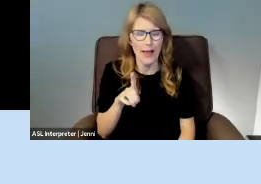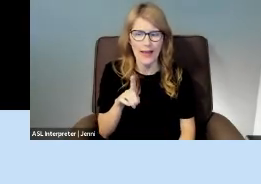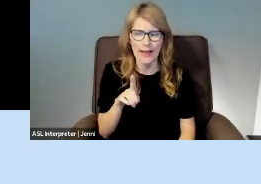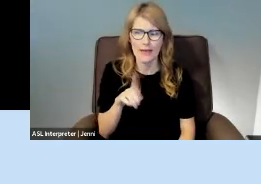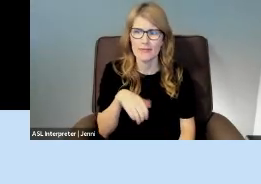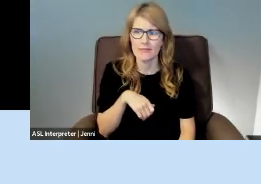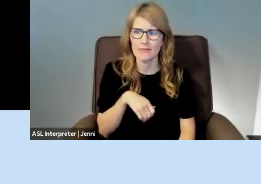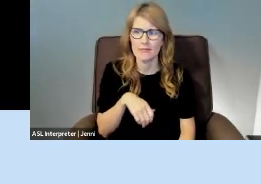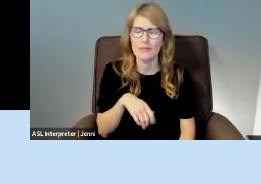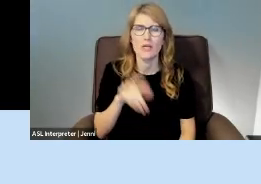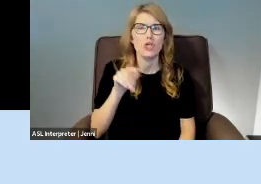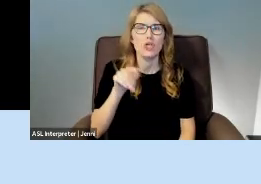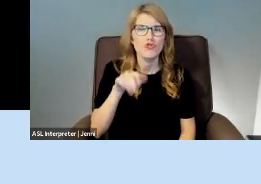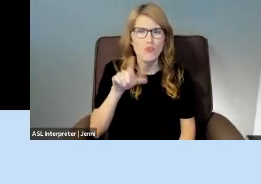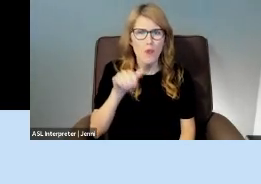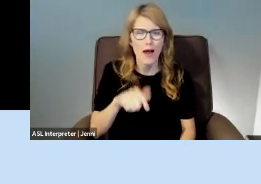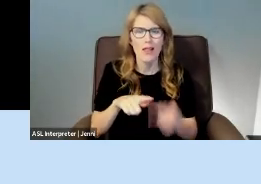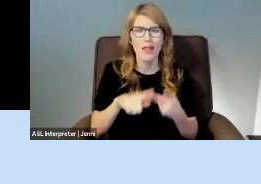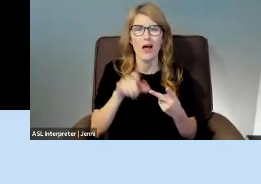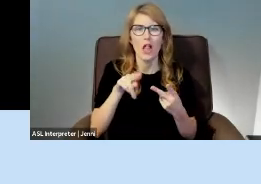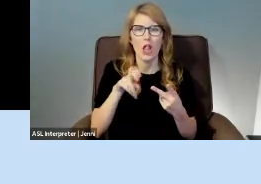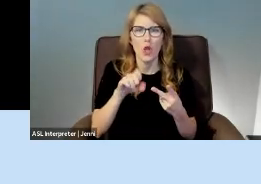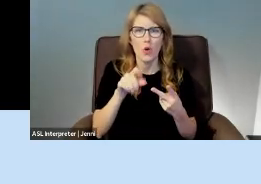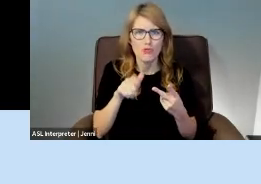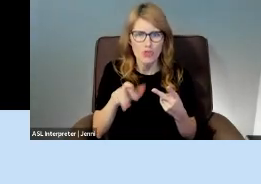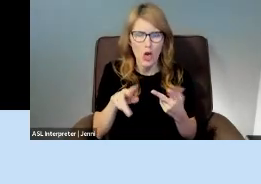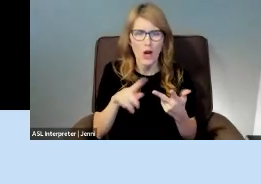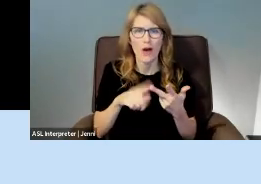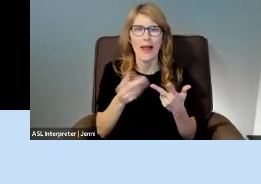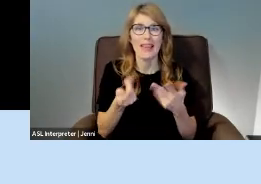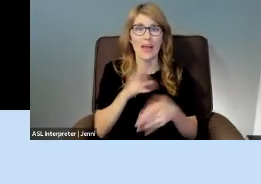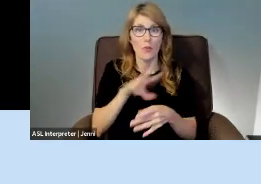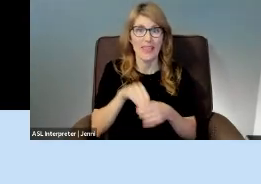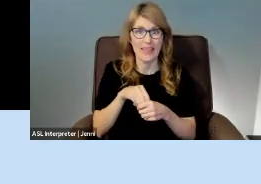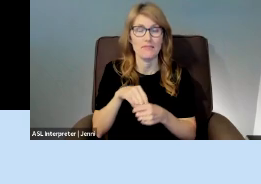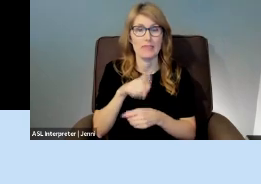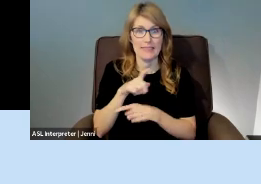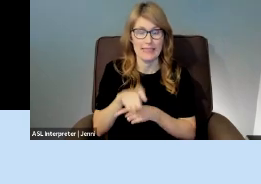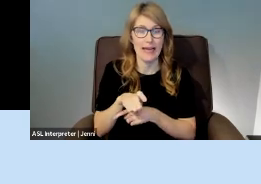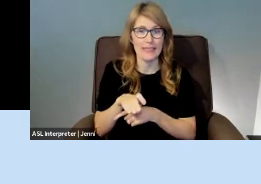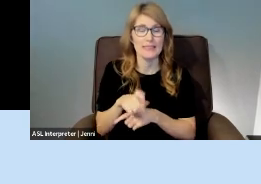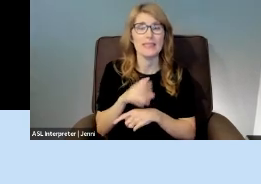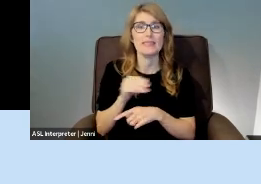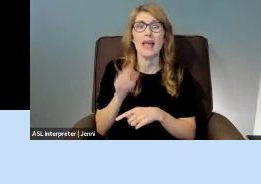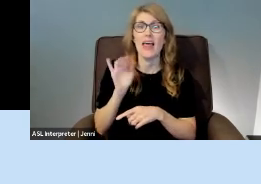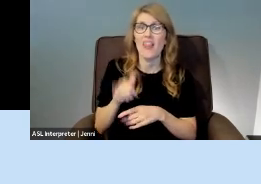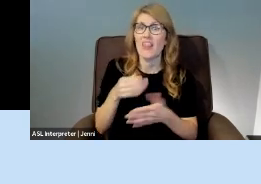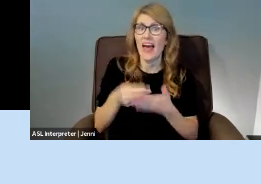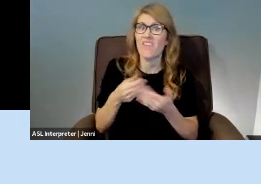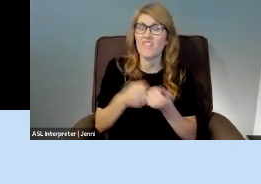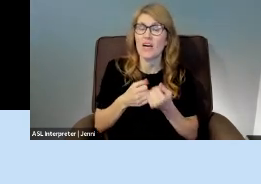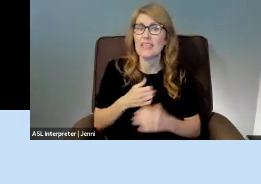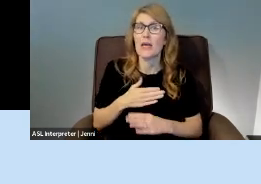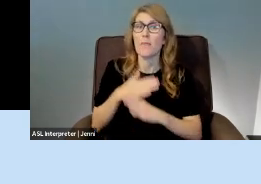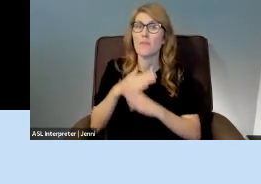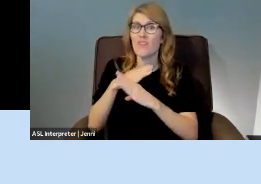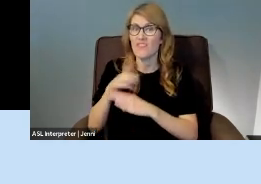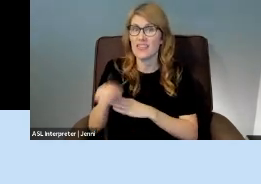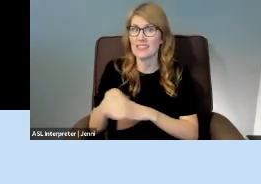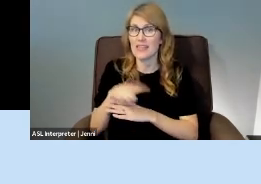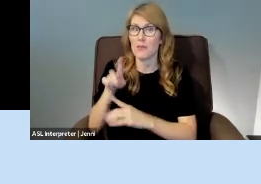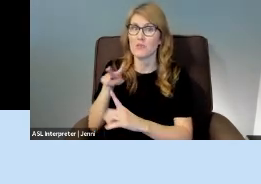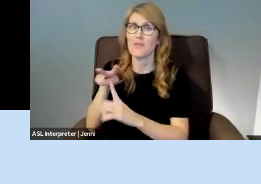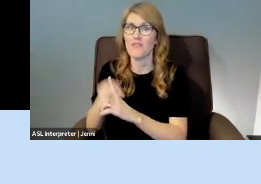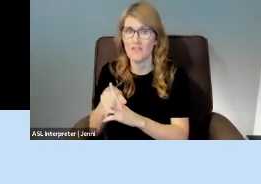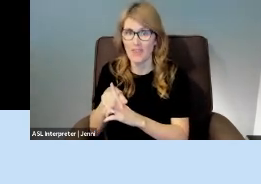Trala, Lone Star, Landwith in Texas, and that funding prohibits them from filing class action lawsuits.